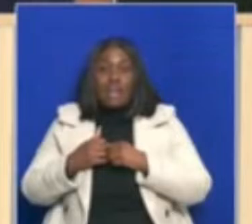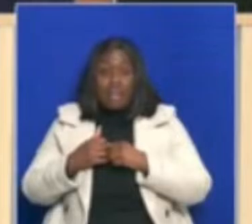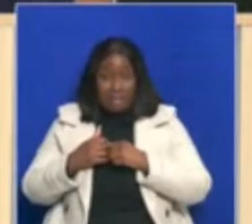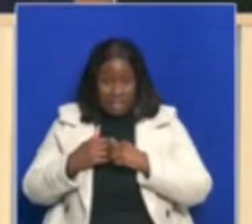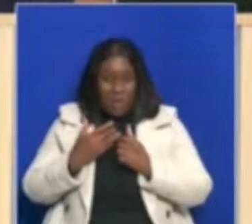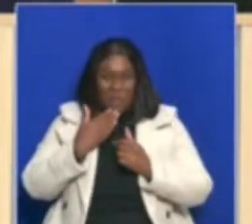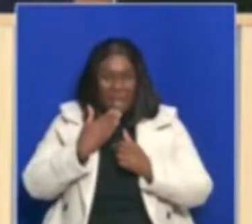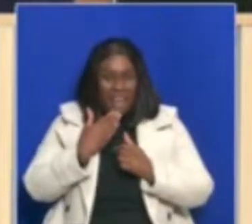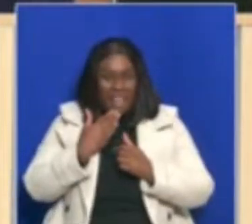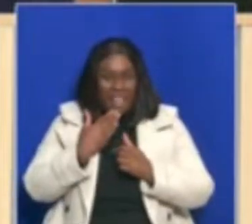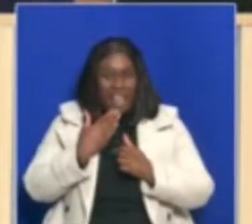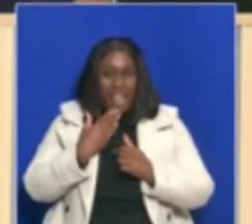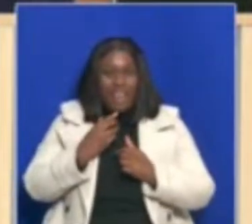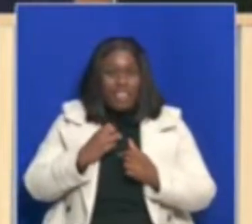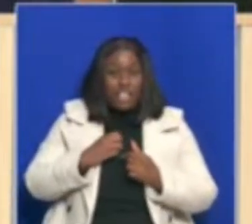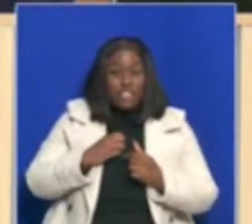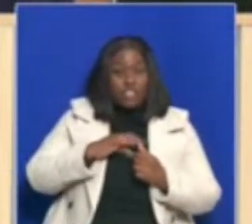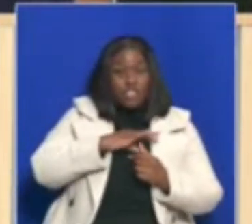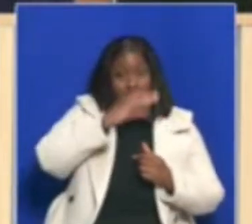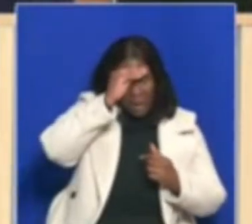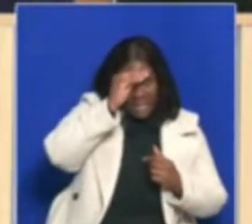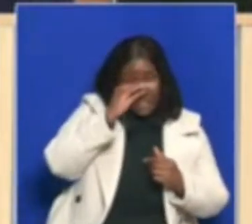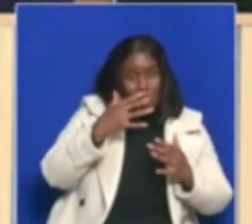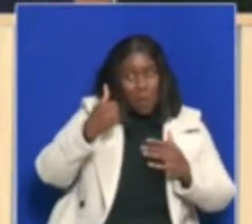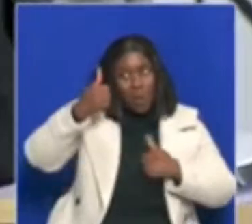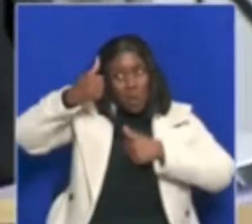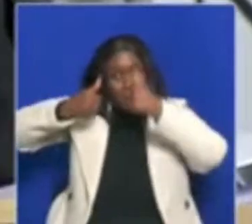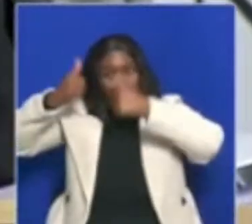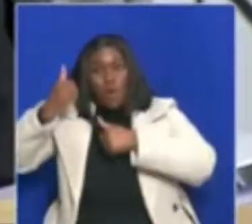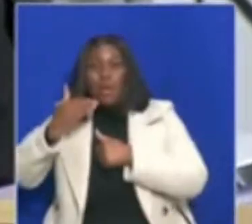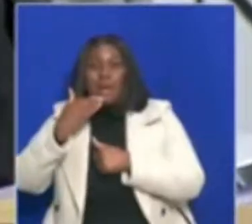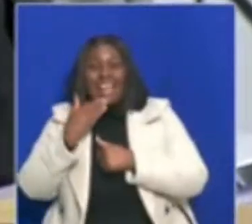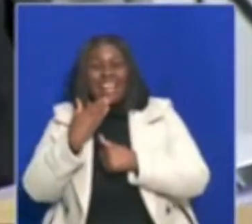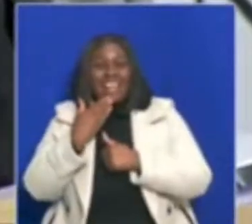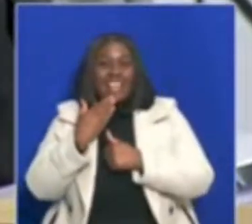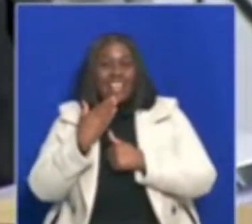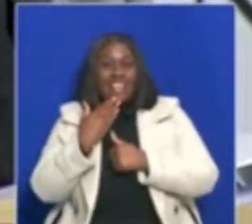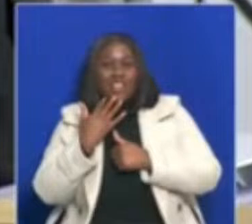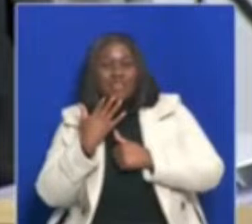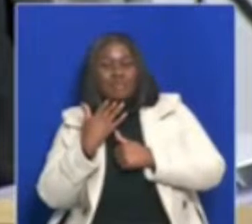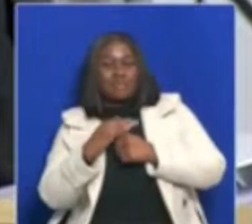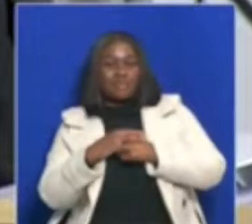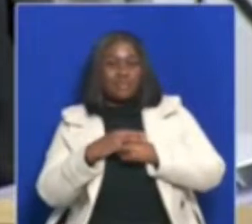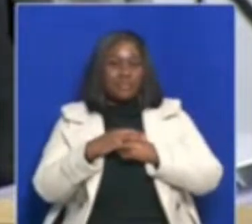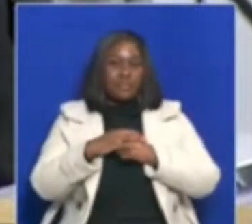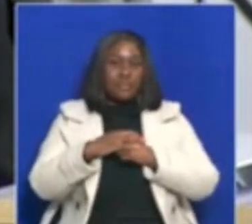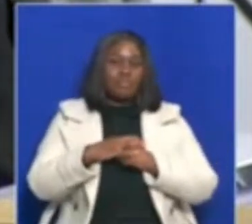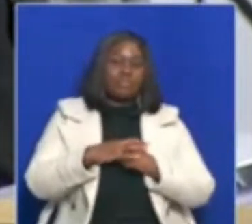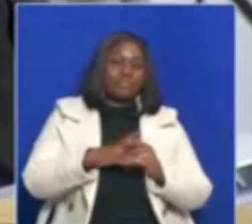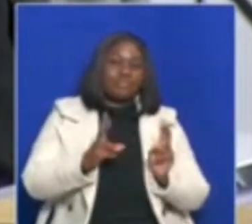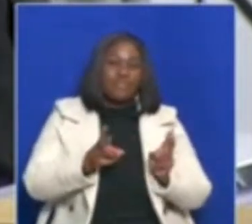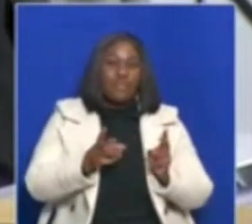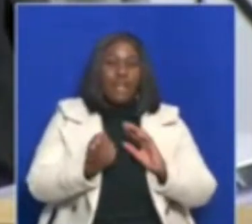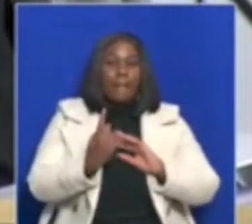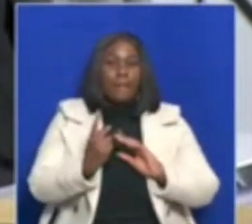practical, how this plays out practically. Okay, practically what happens, Commissioner, is that